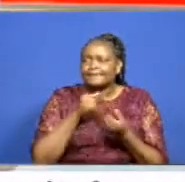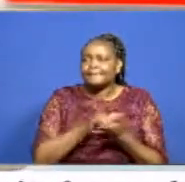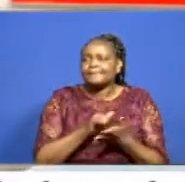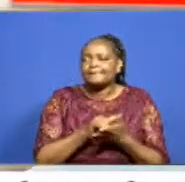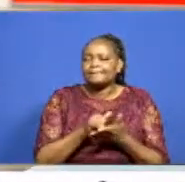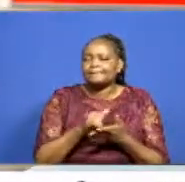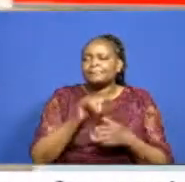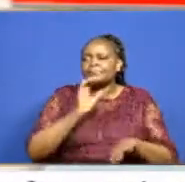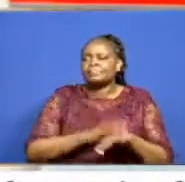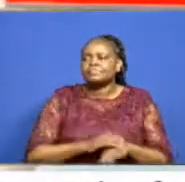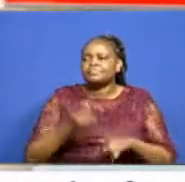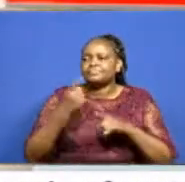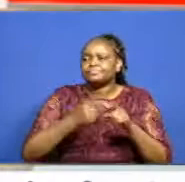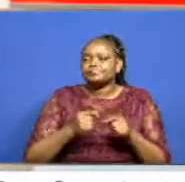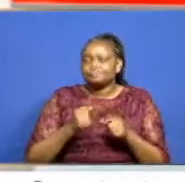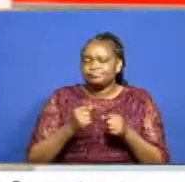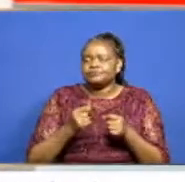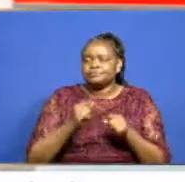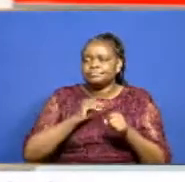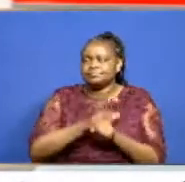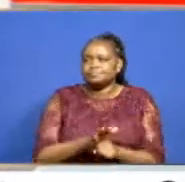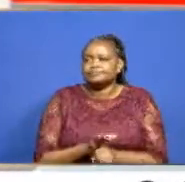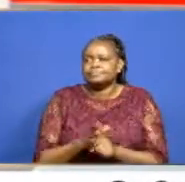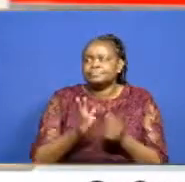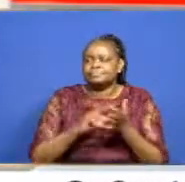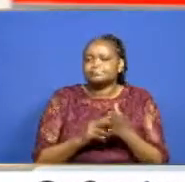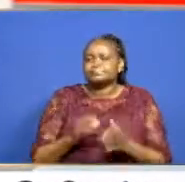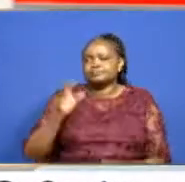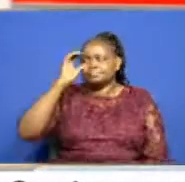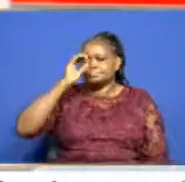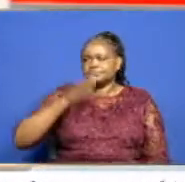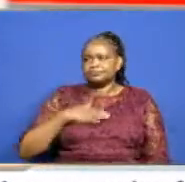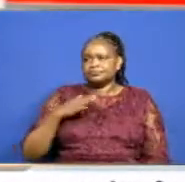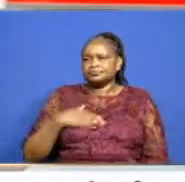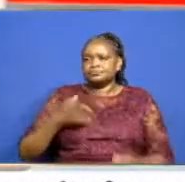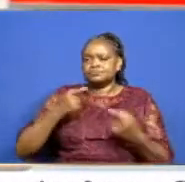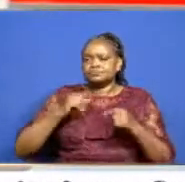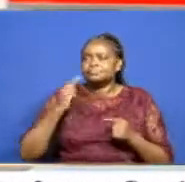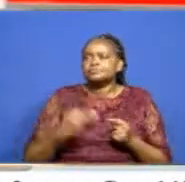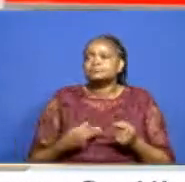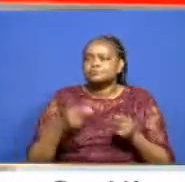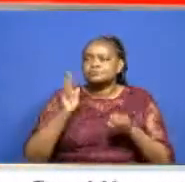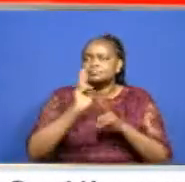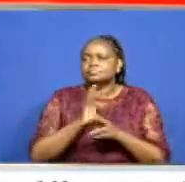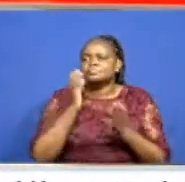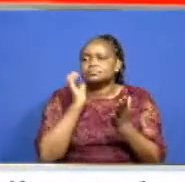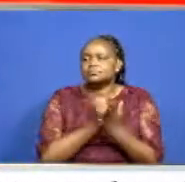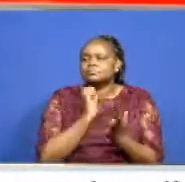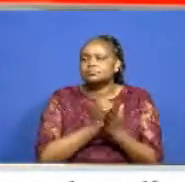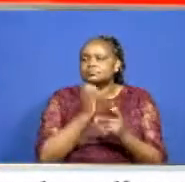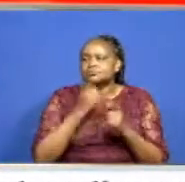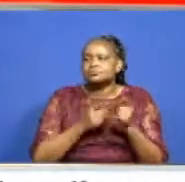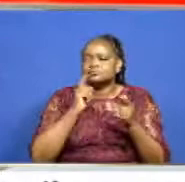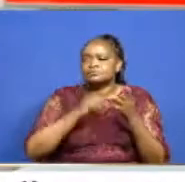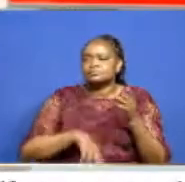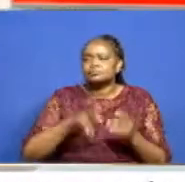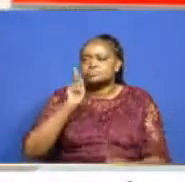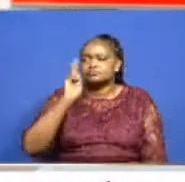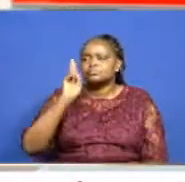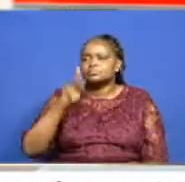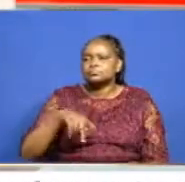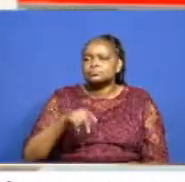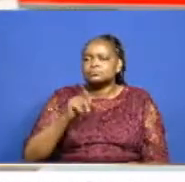the long close of schools. So in our view, let us use evidence from what CUPET is working on